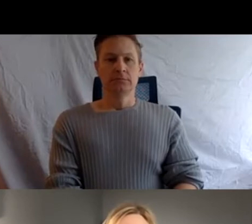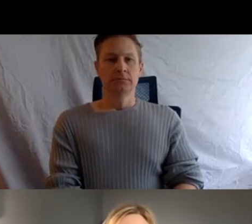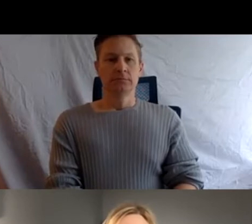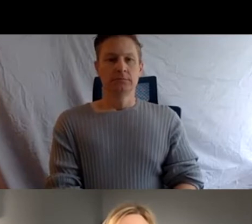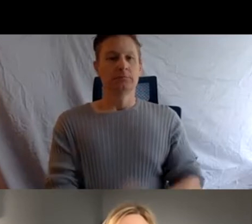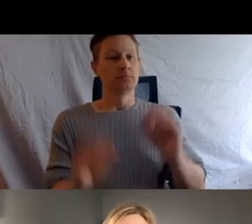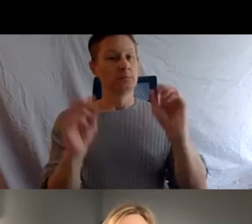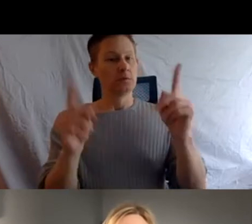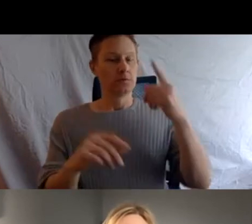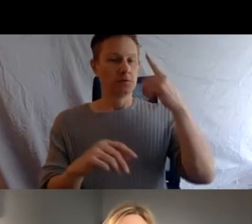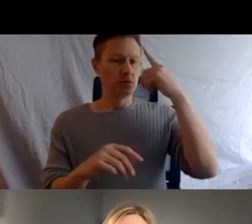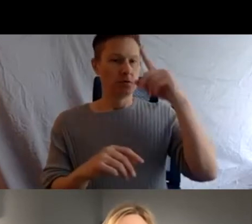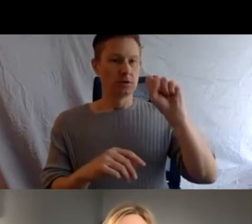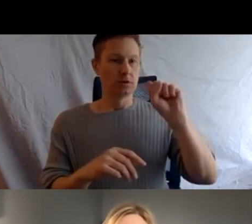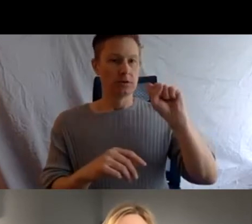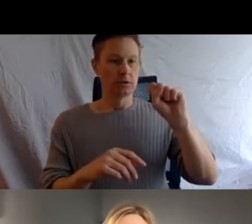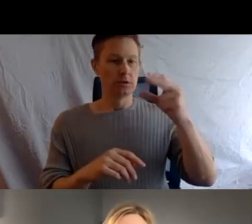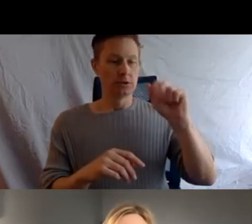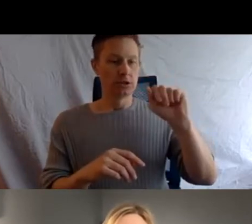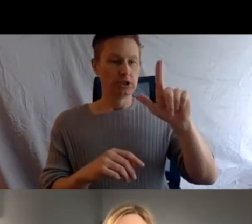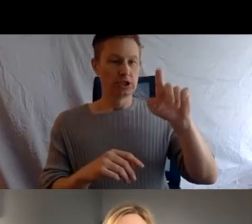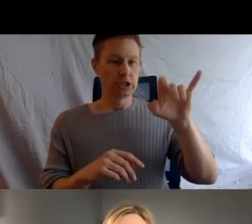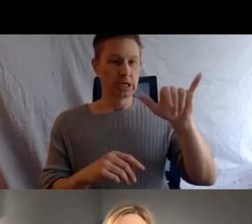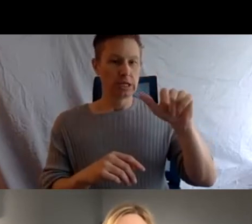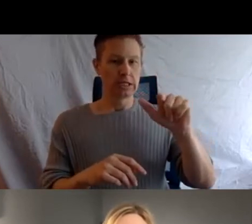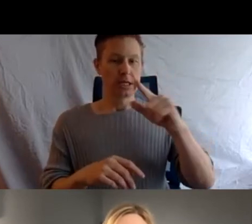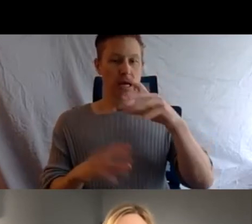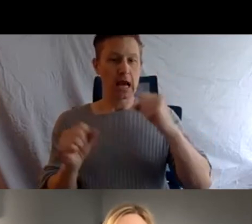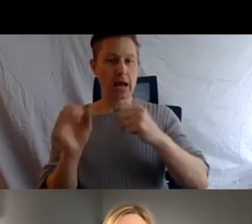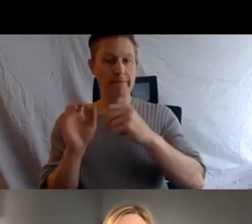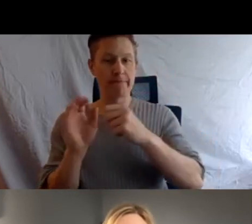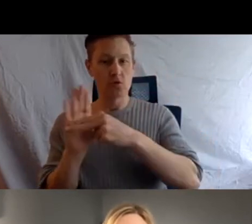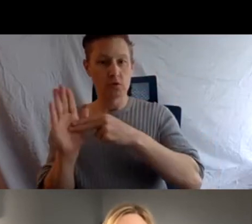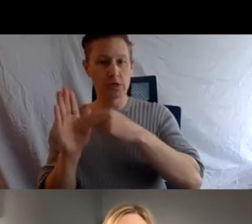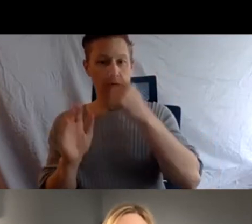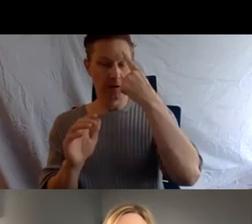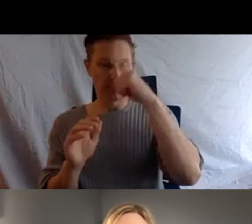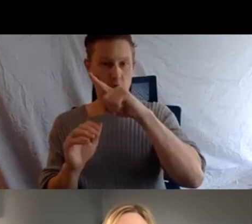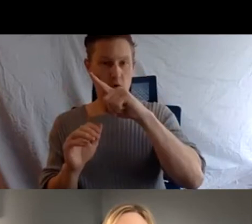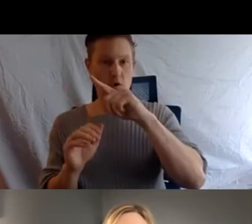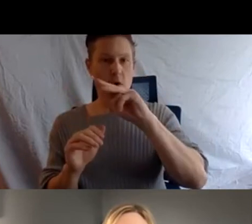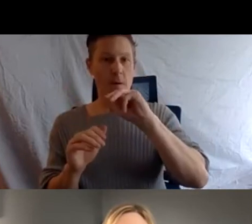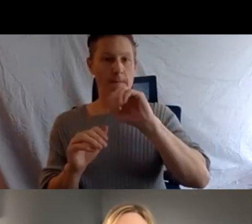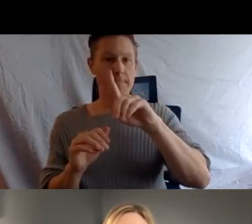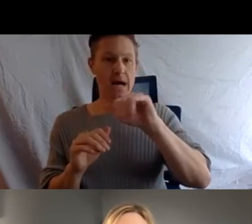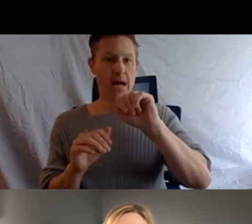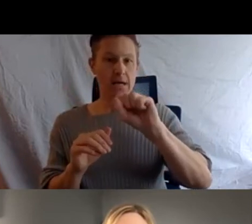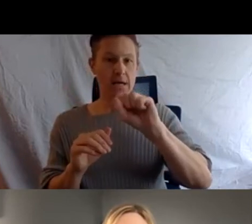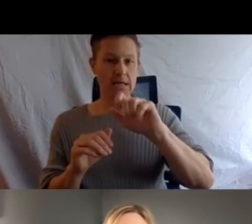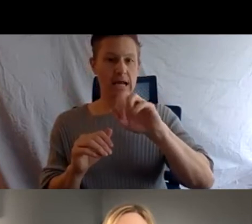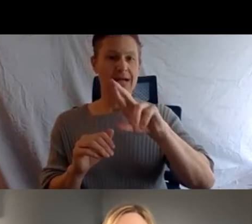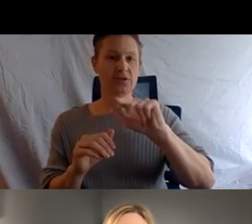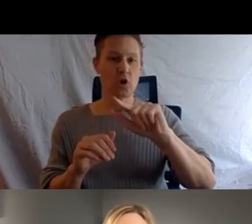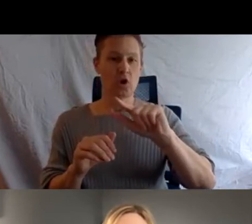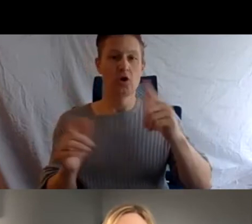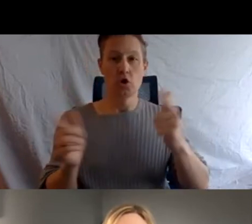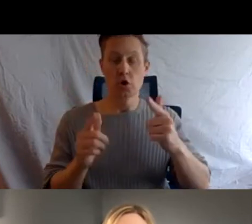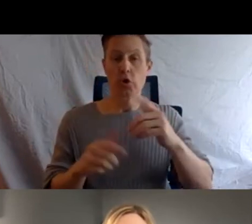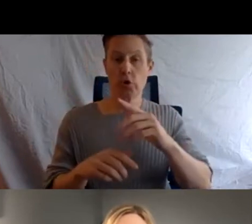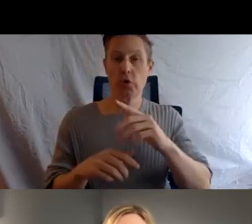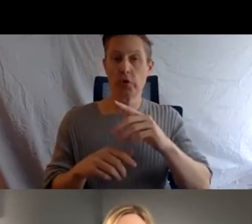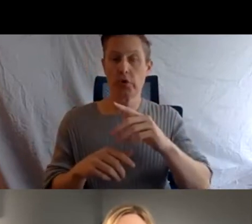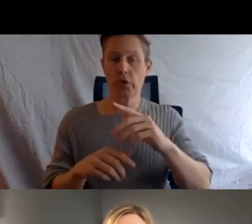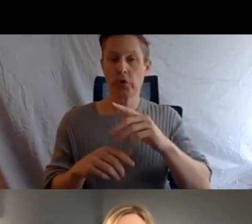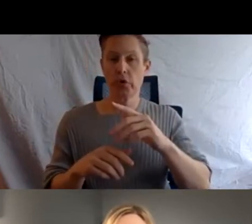Okay, it says Shaylee was recently credited as a voice actor on Madagascar a little while. So there are definitely opportunities for non-speaking folks